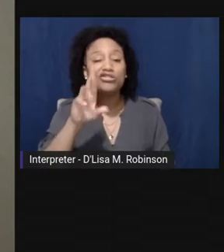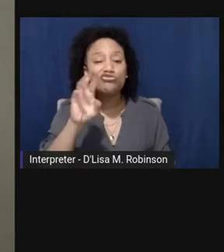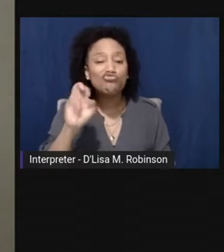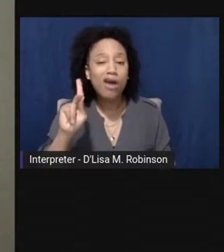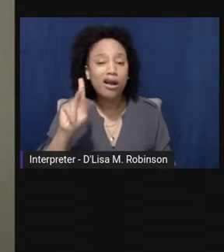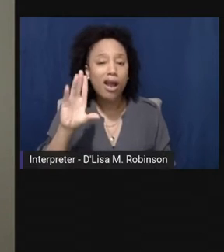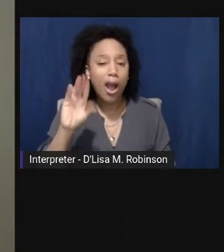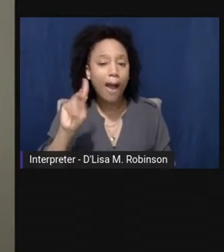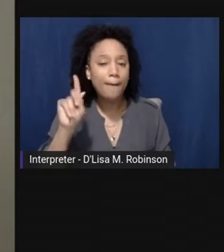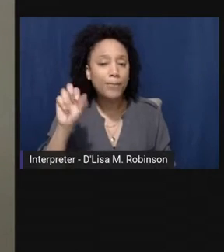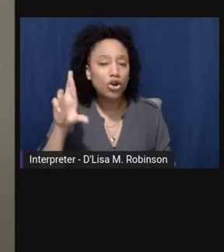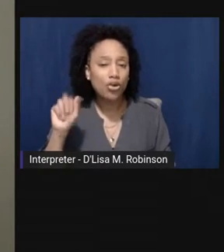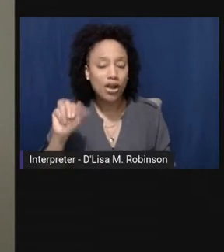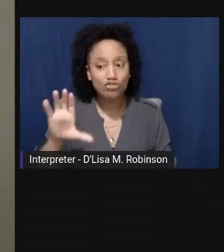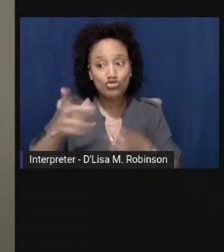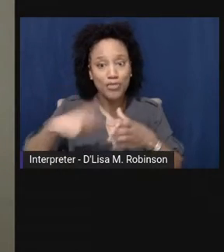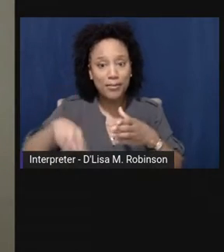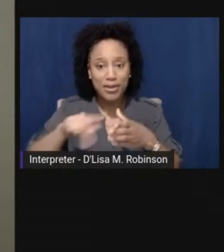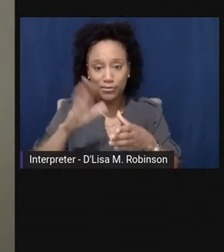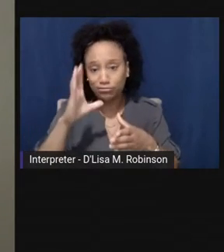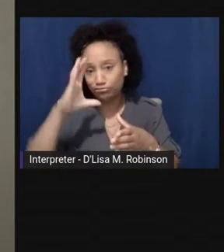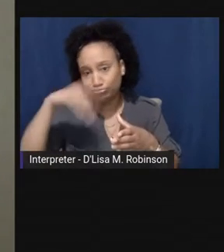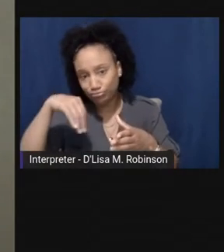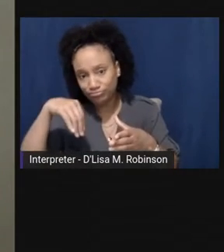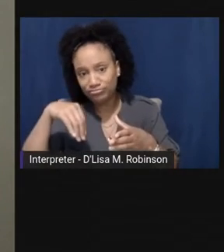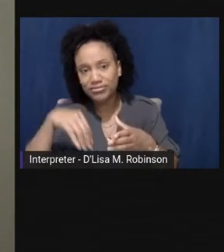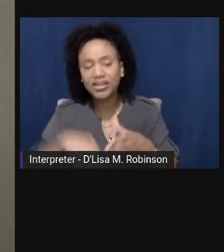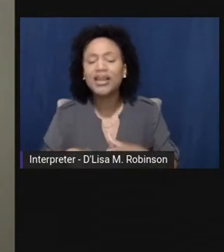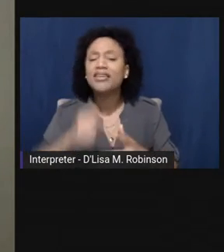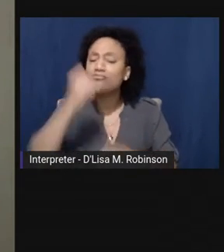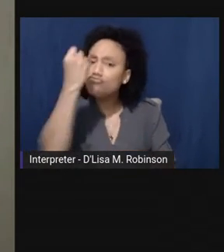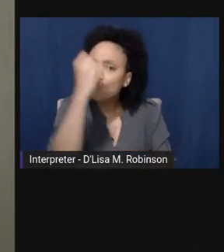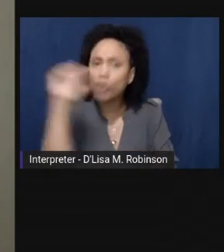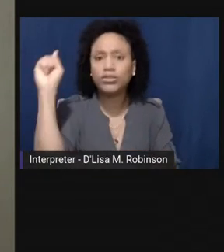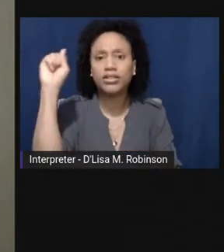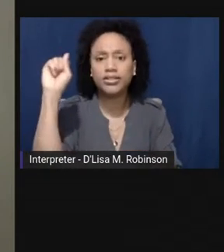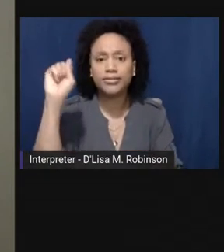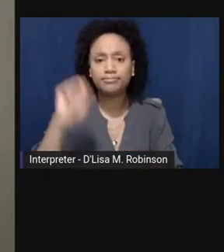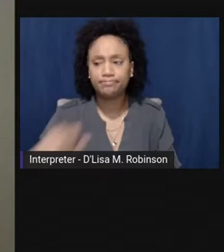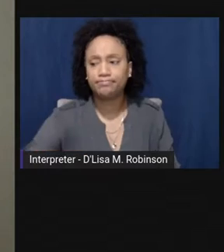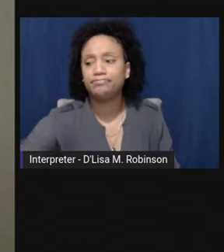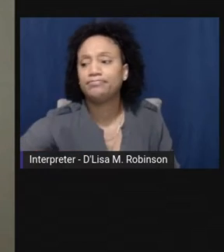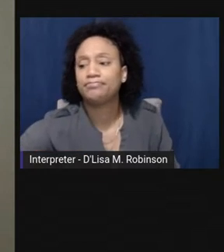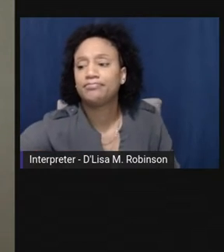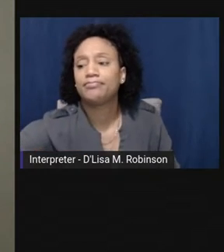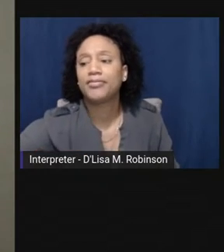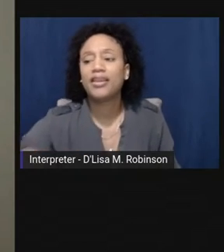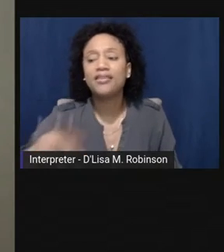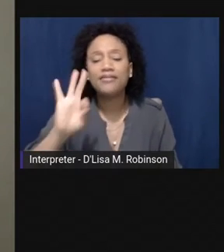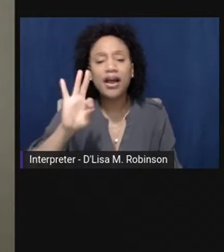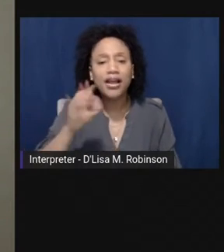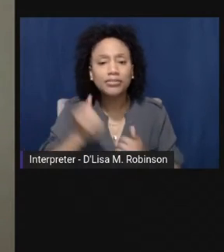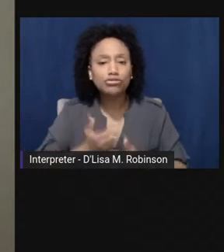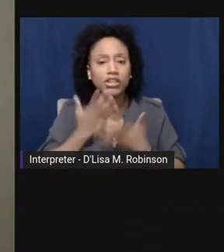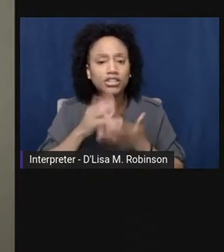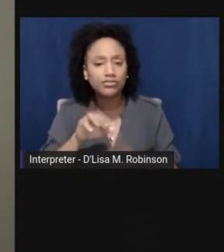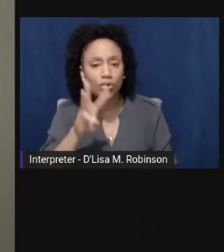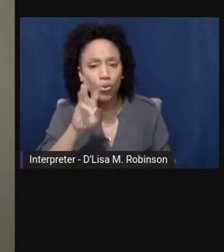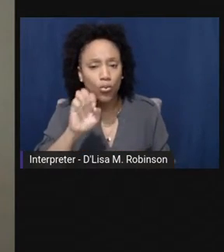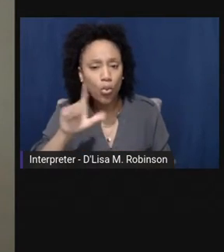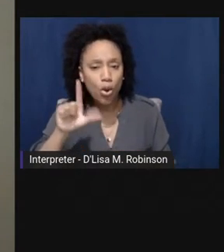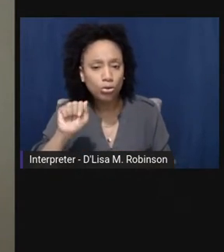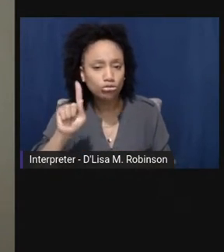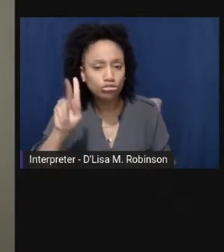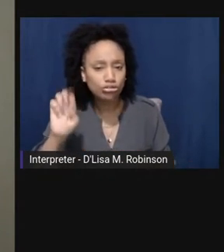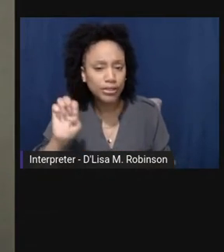of misfits stage a damn the damn protest, finding inspiration in Occupy Wall Street, Standing Rock, Black